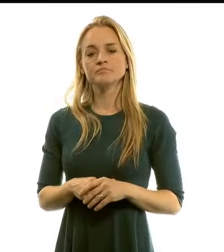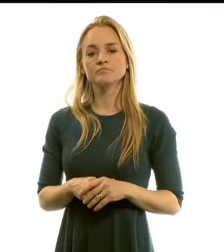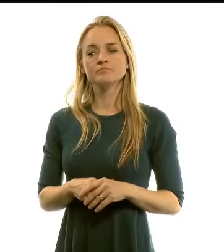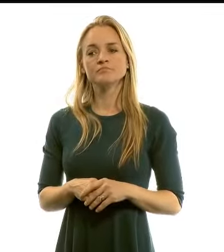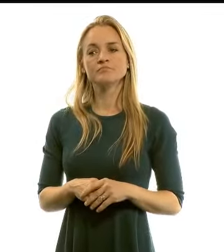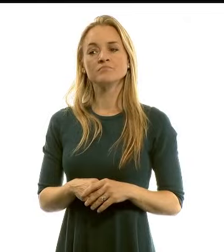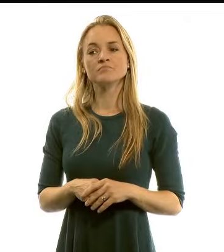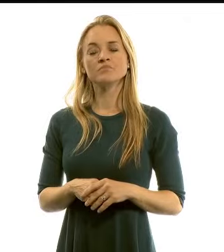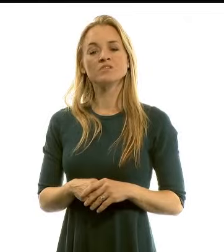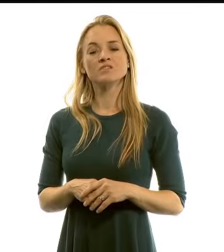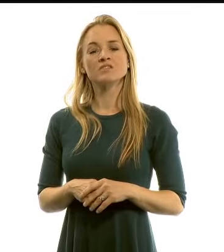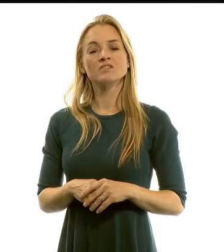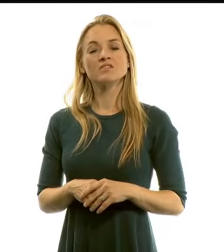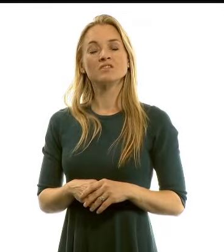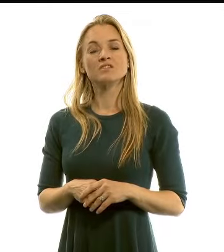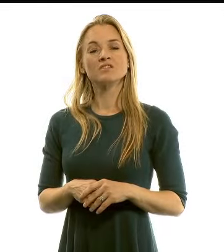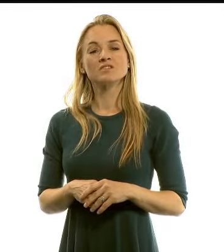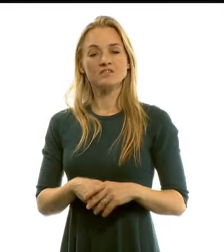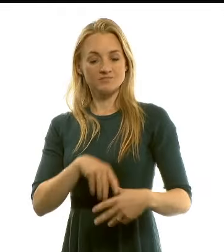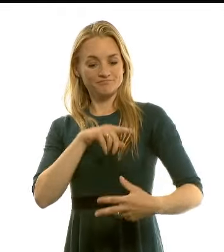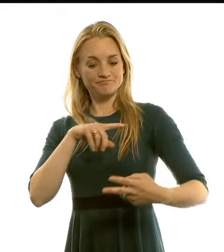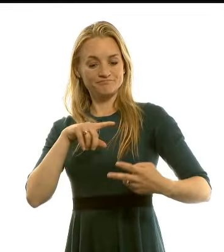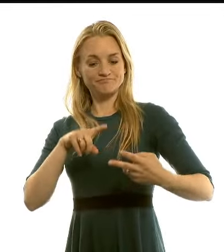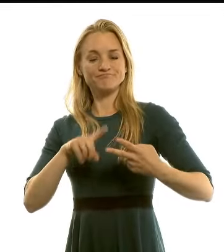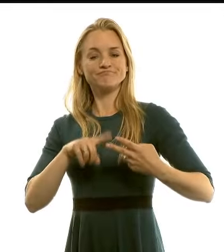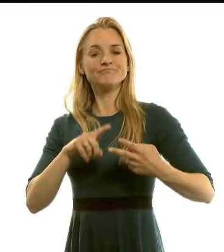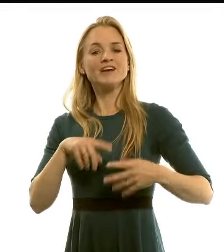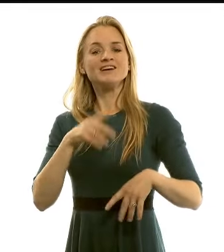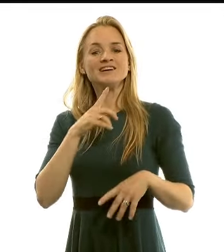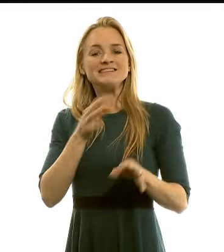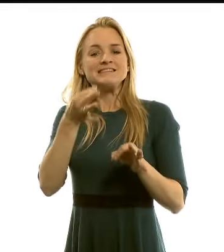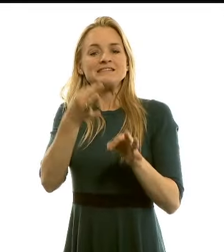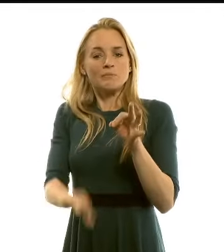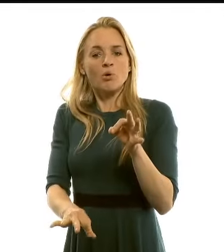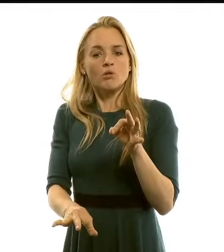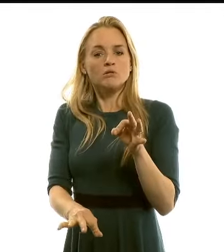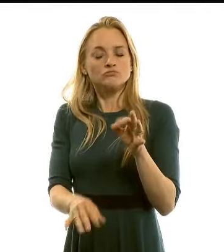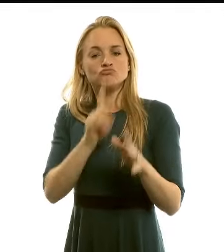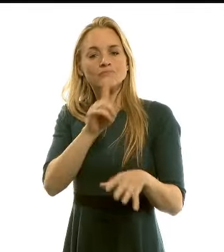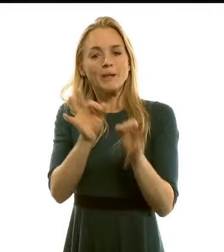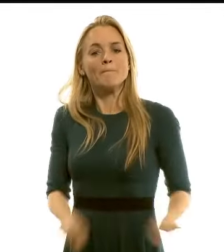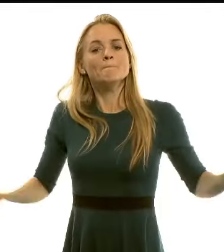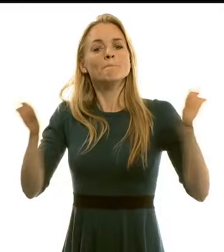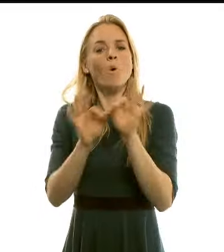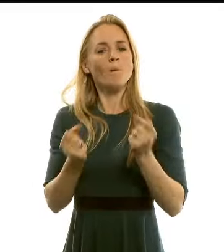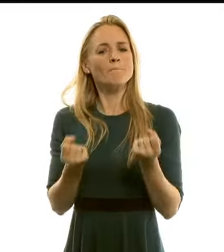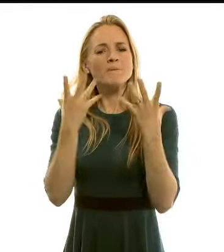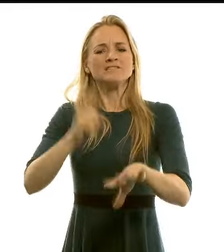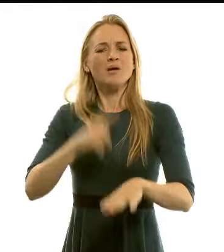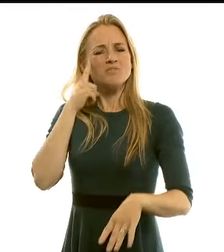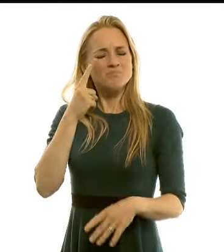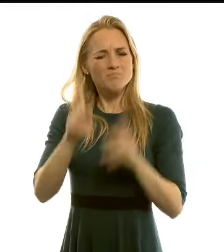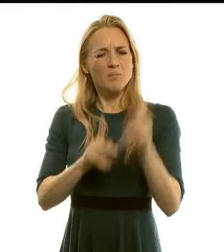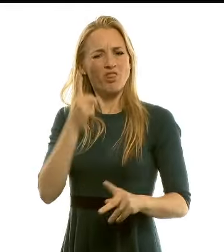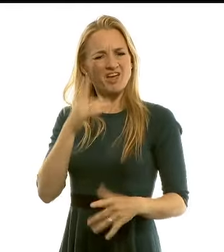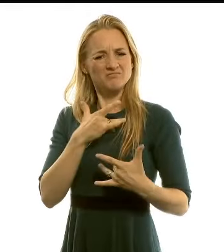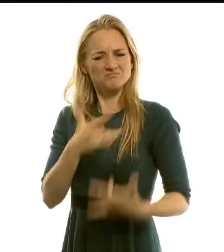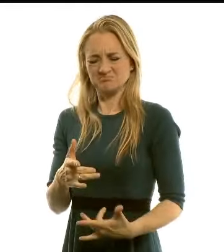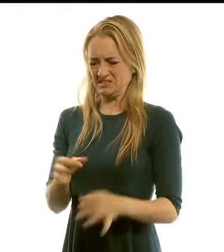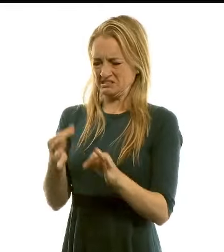The idea of simplicity is often dismissed as not sophisticated, when oftentimes the reverse is true. Because